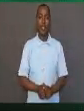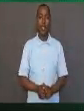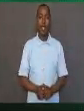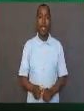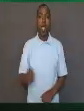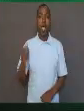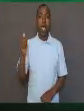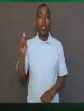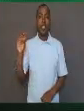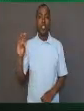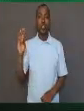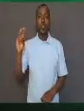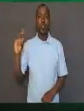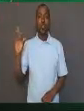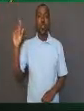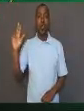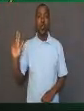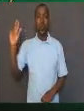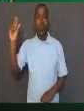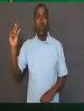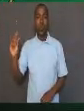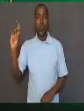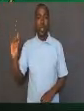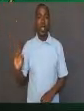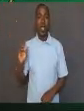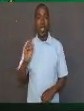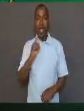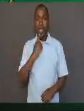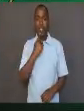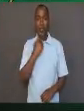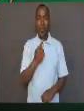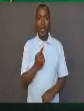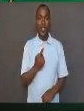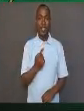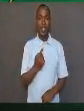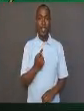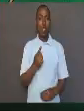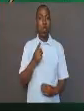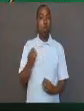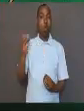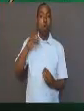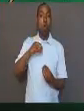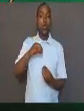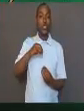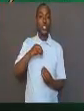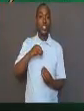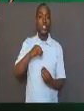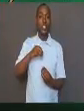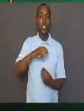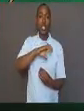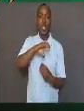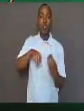Ascorbate acid is an antioxidant. An antioxidant is